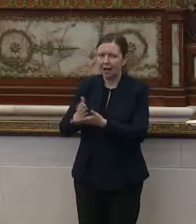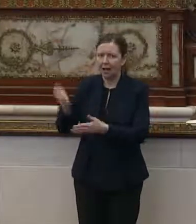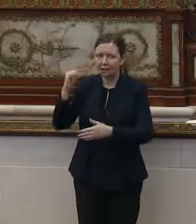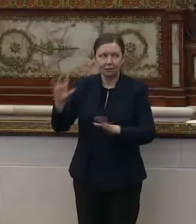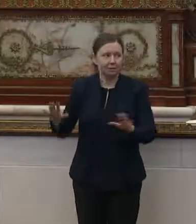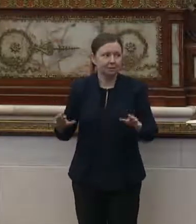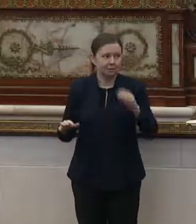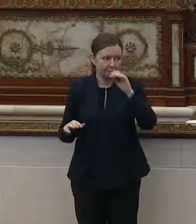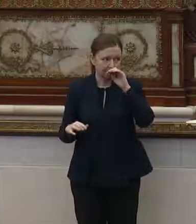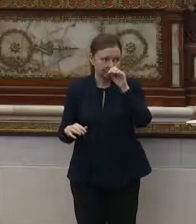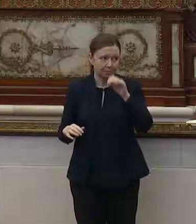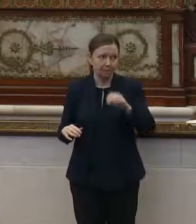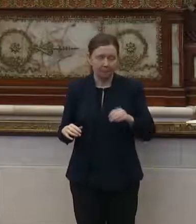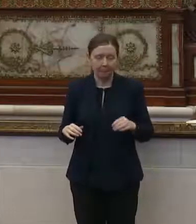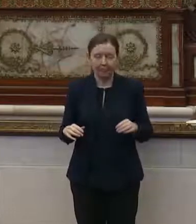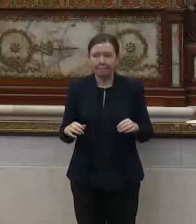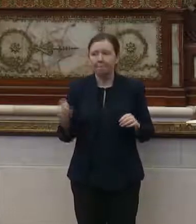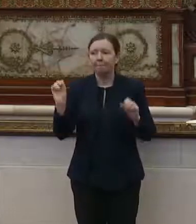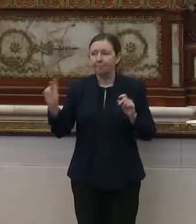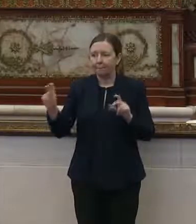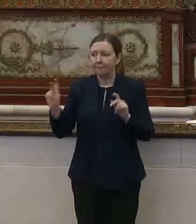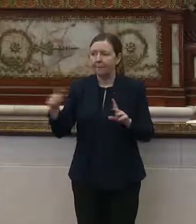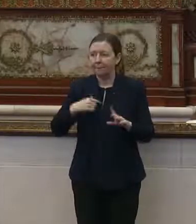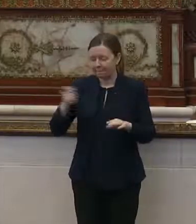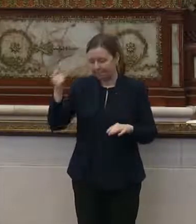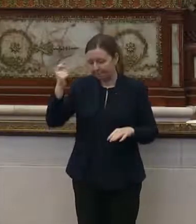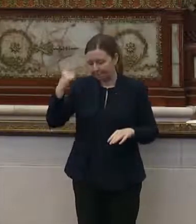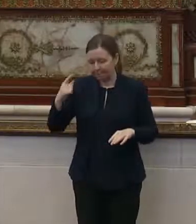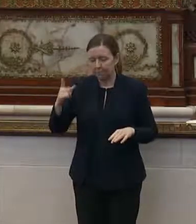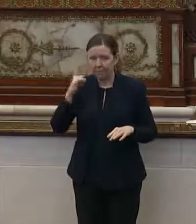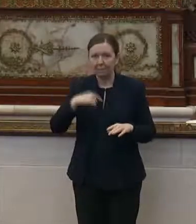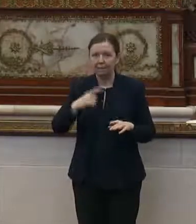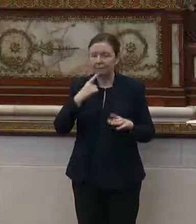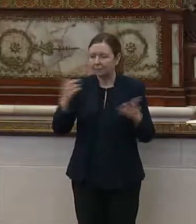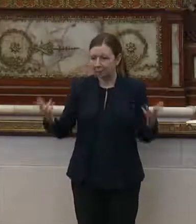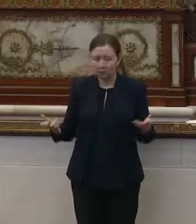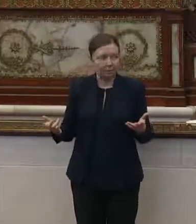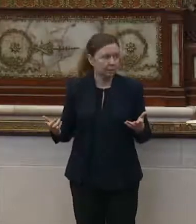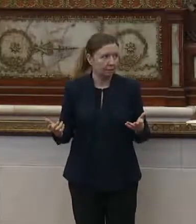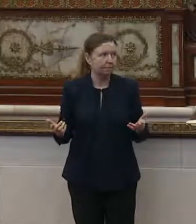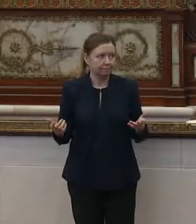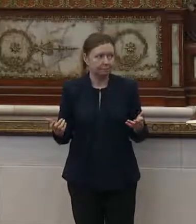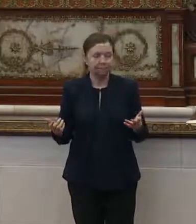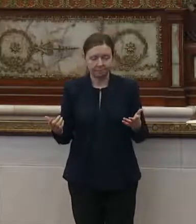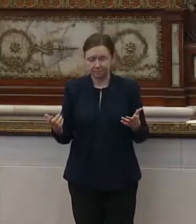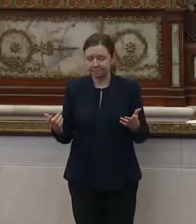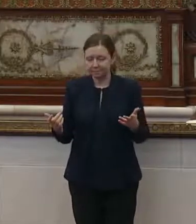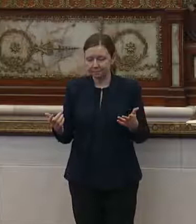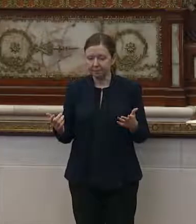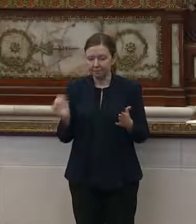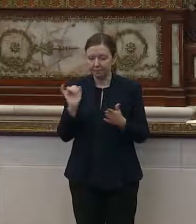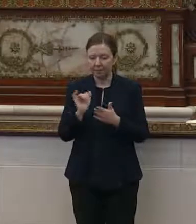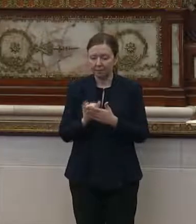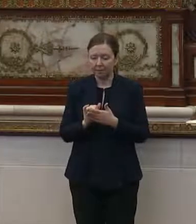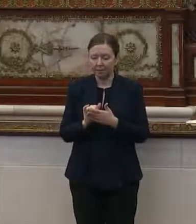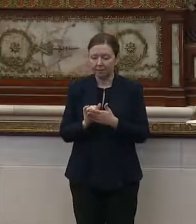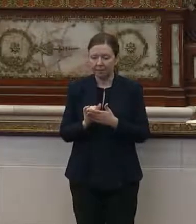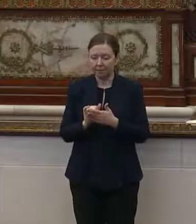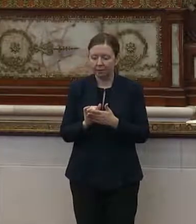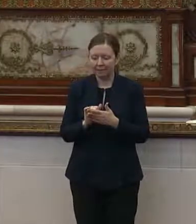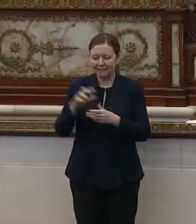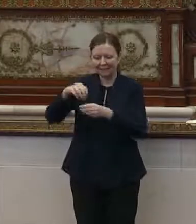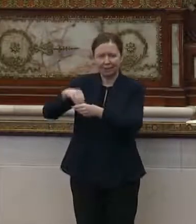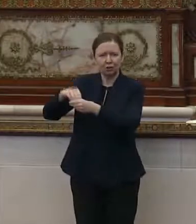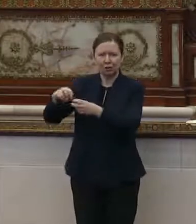what I know right now. Okay, I got it. Because what I'm saying is this, that is kind of an